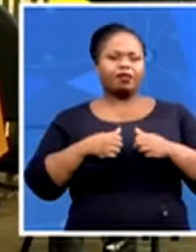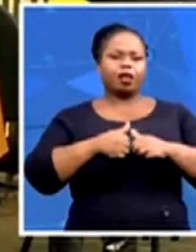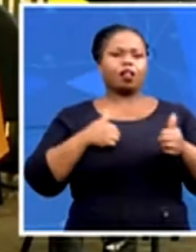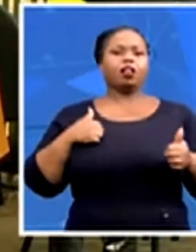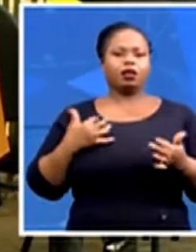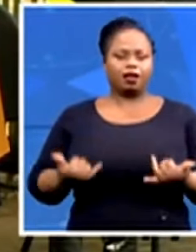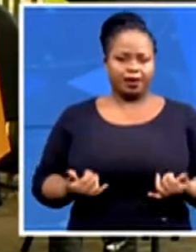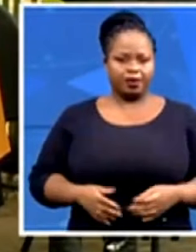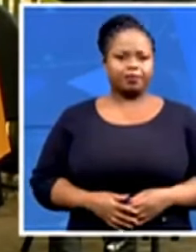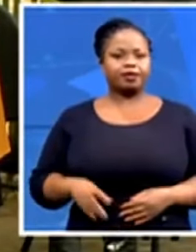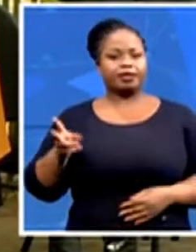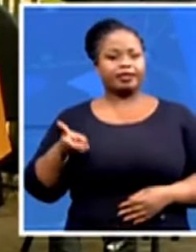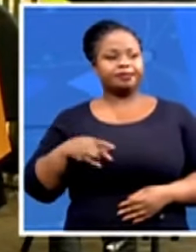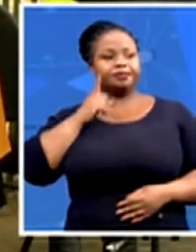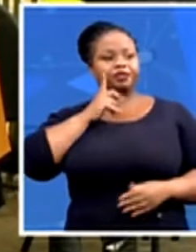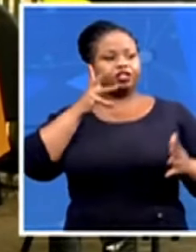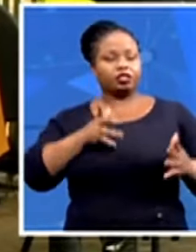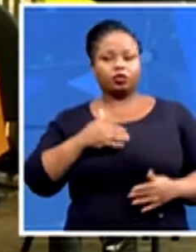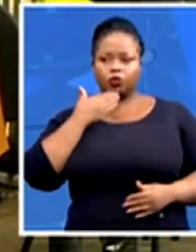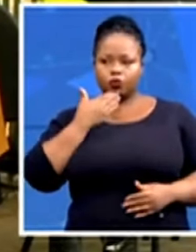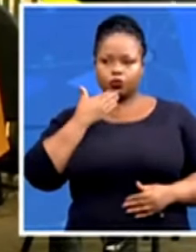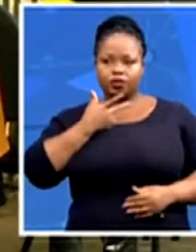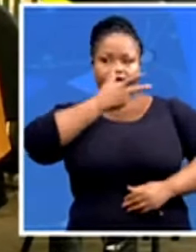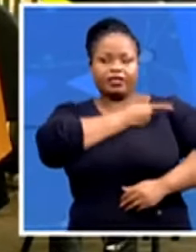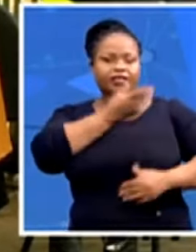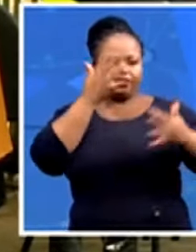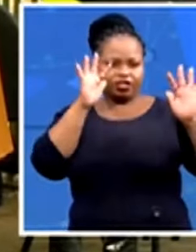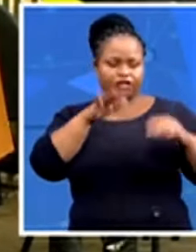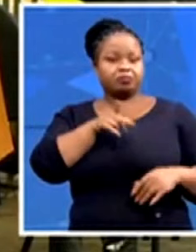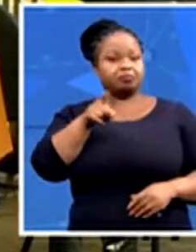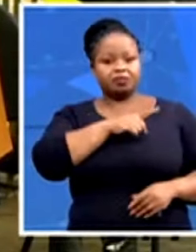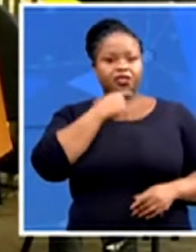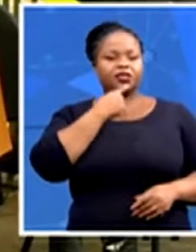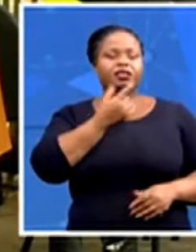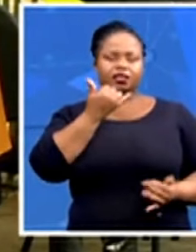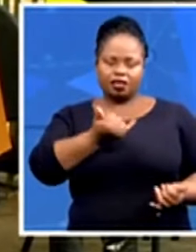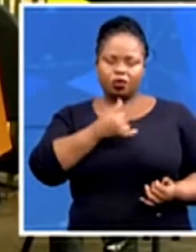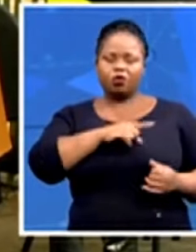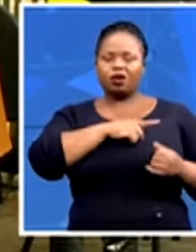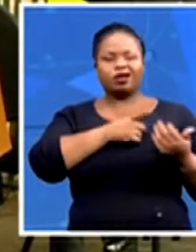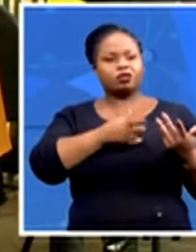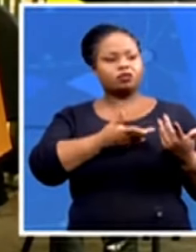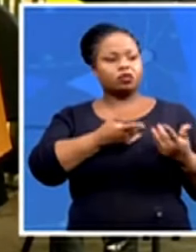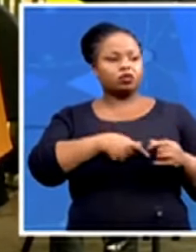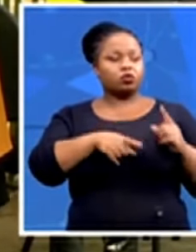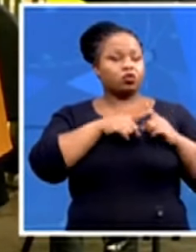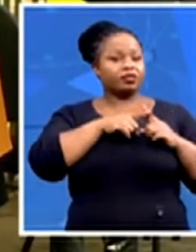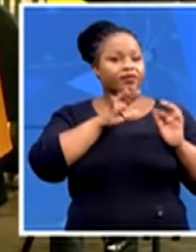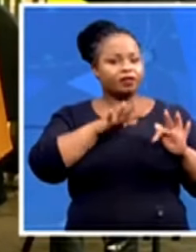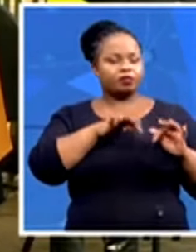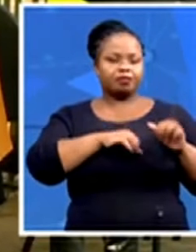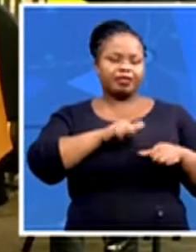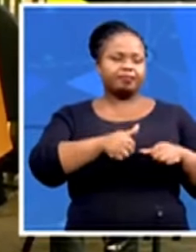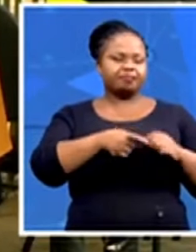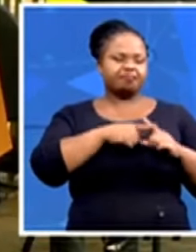that have been vaccinated, saying it is a positive step, as he mentions that it's more than